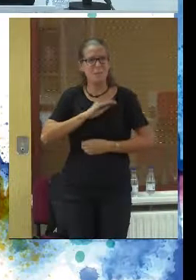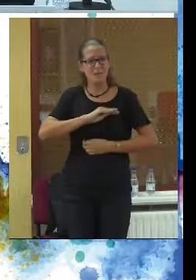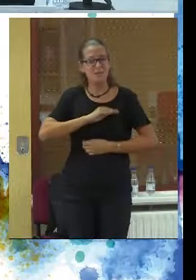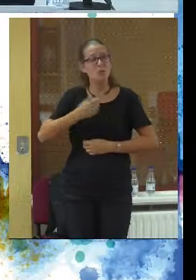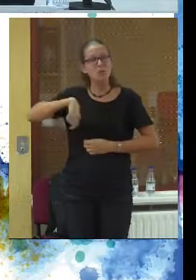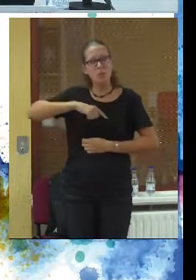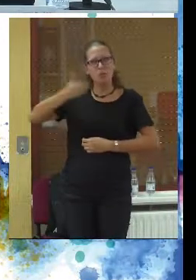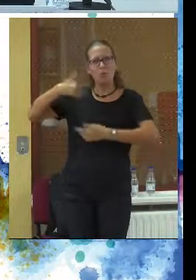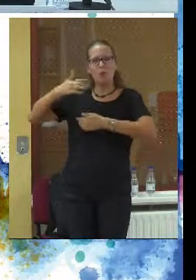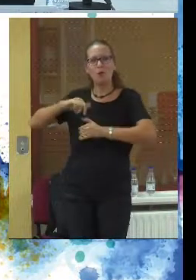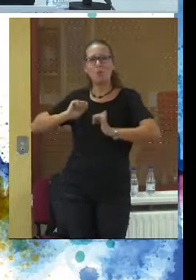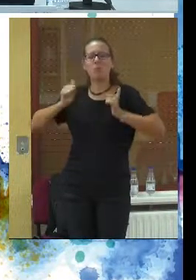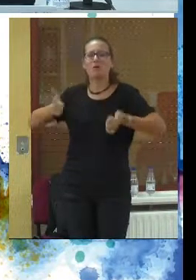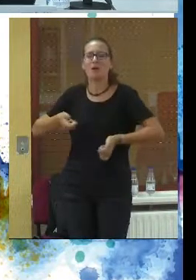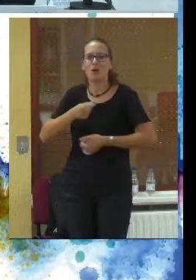demanding project.